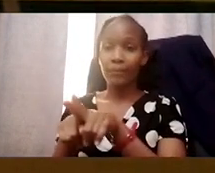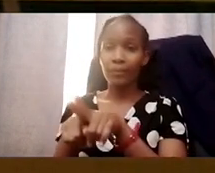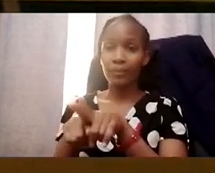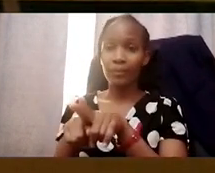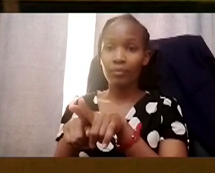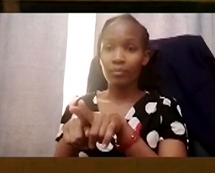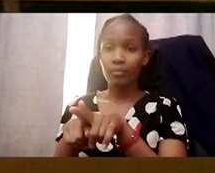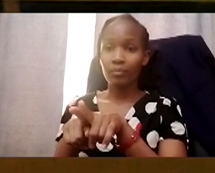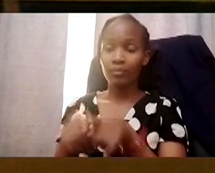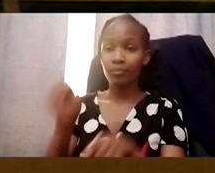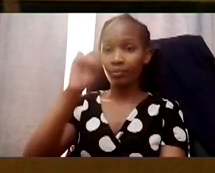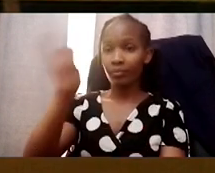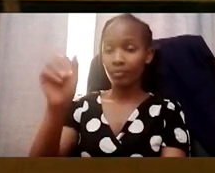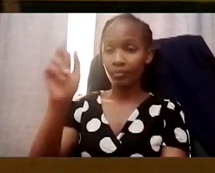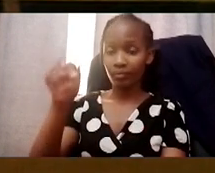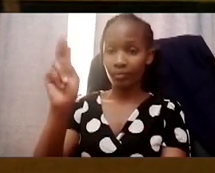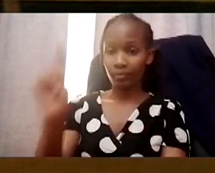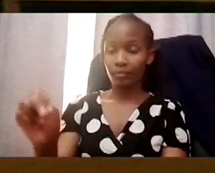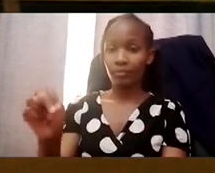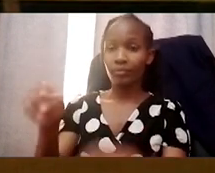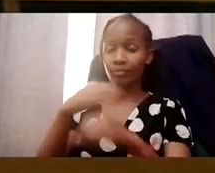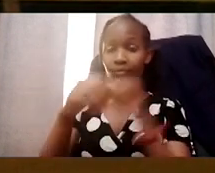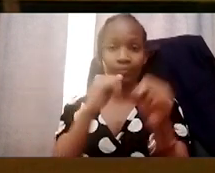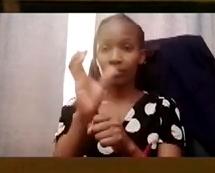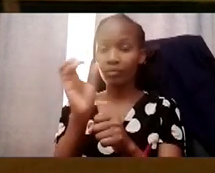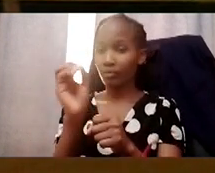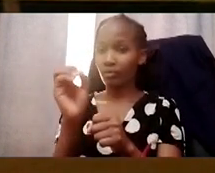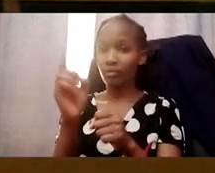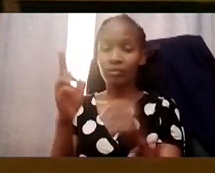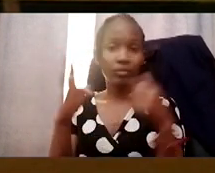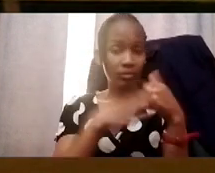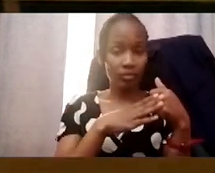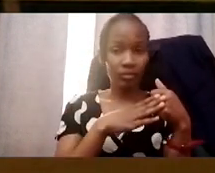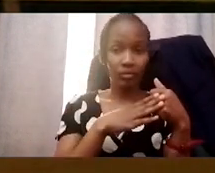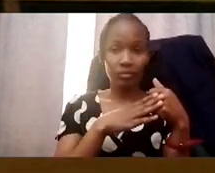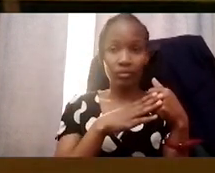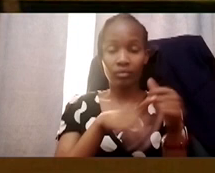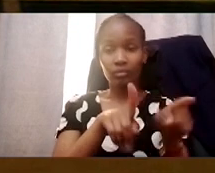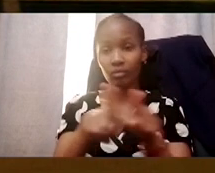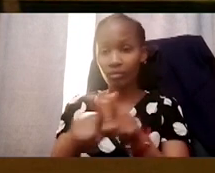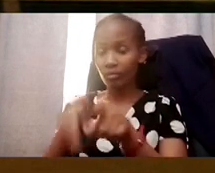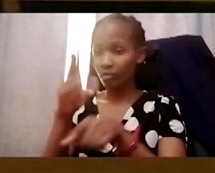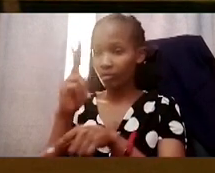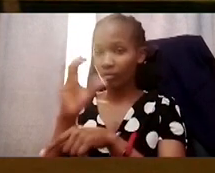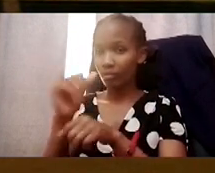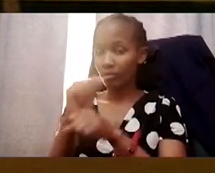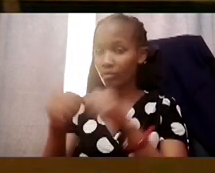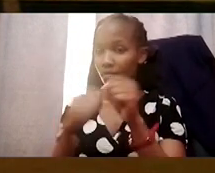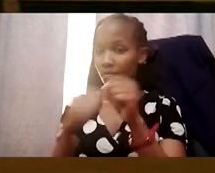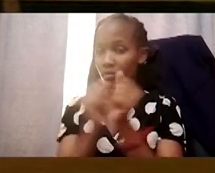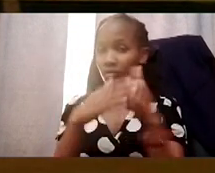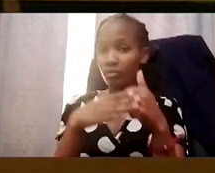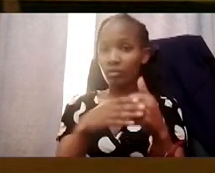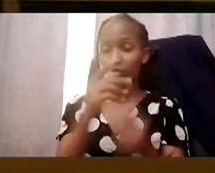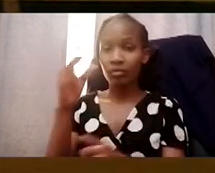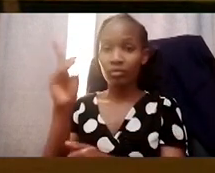Japan World Relays in 2019. Then also in 2019, the same, I went to Doha where I set my